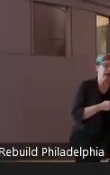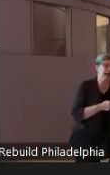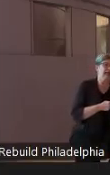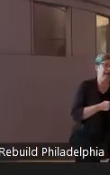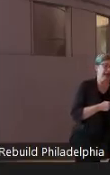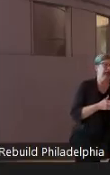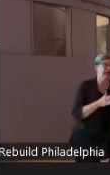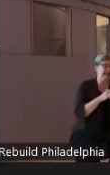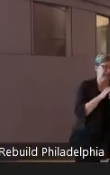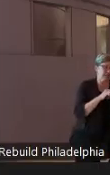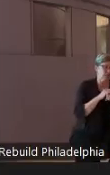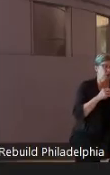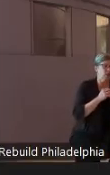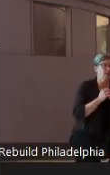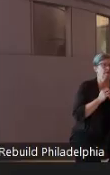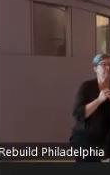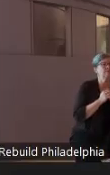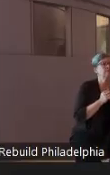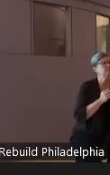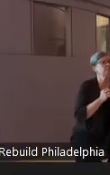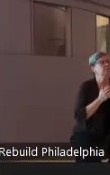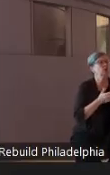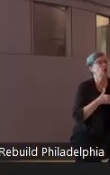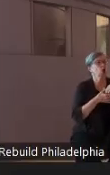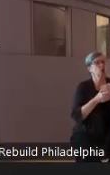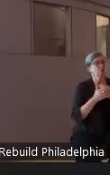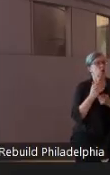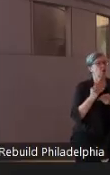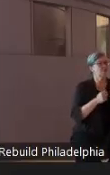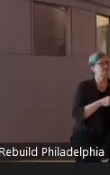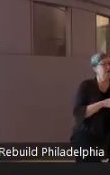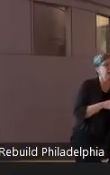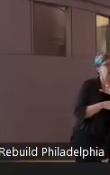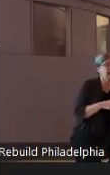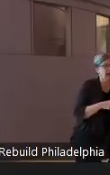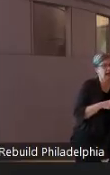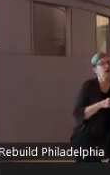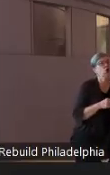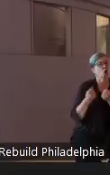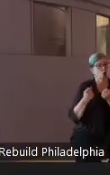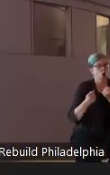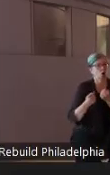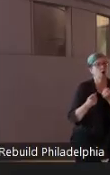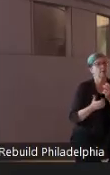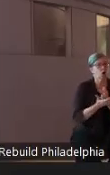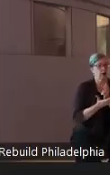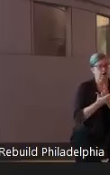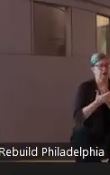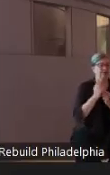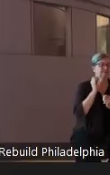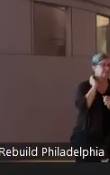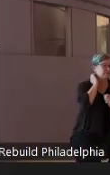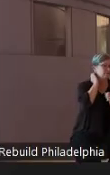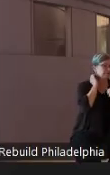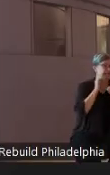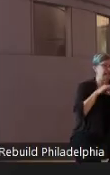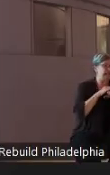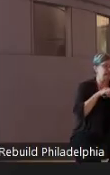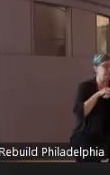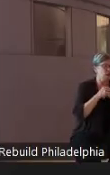ADA accessible. That includes both van parking and car parking, accessible